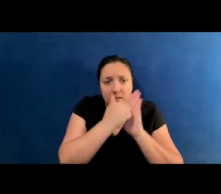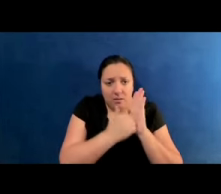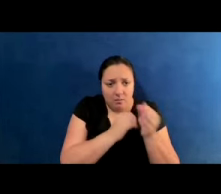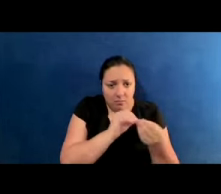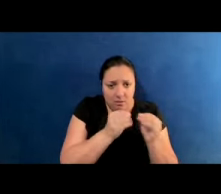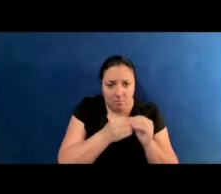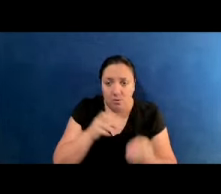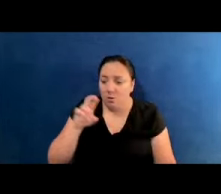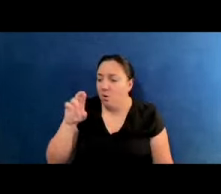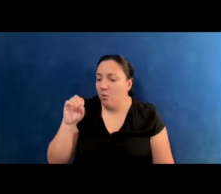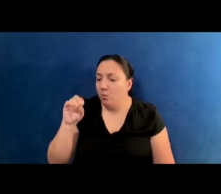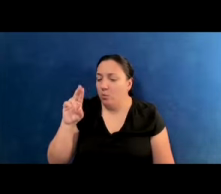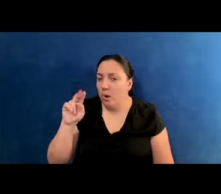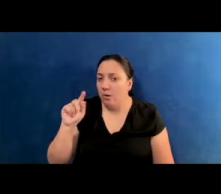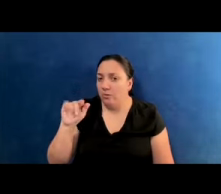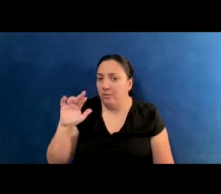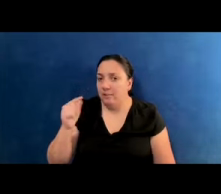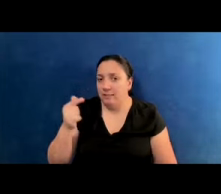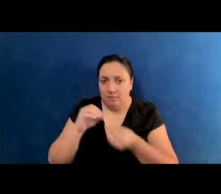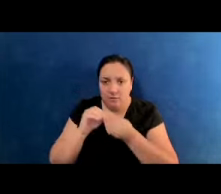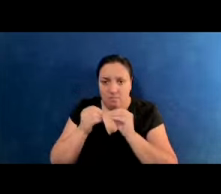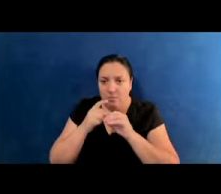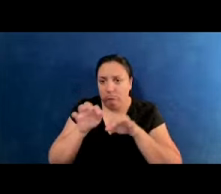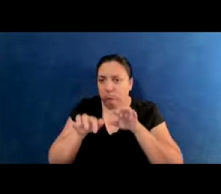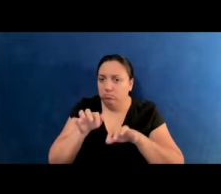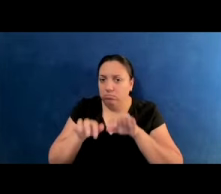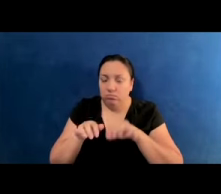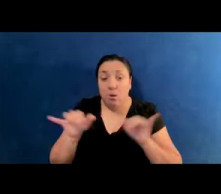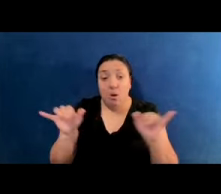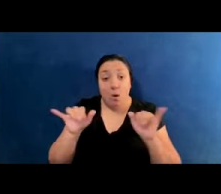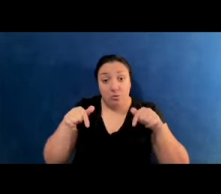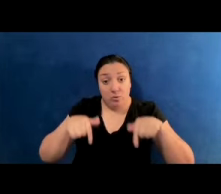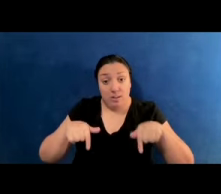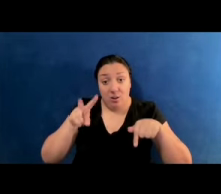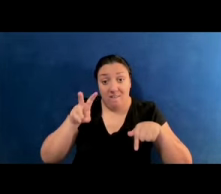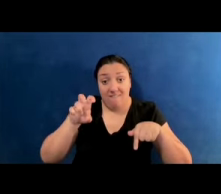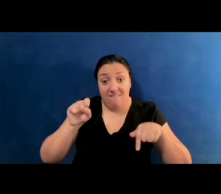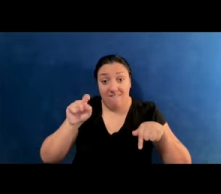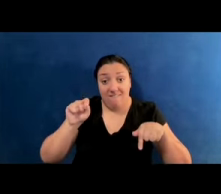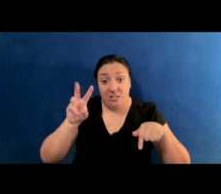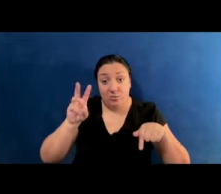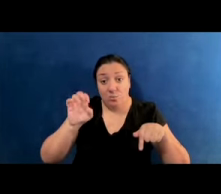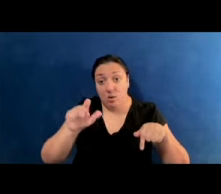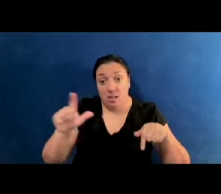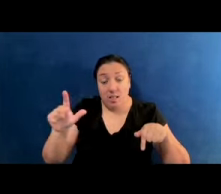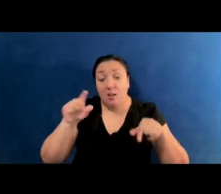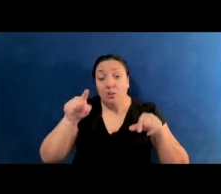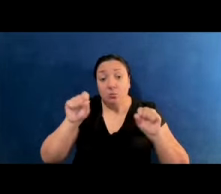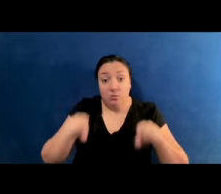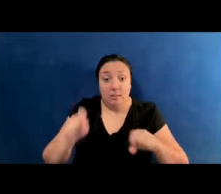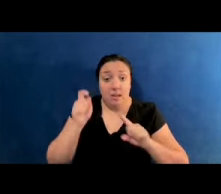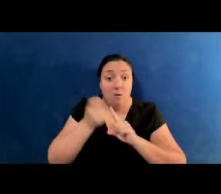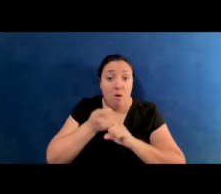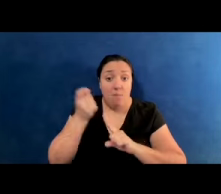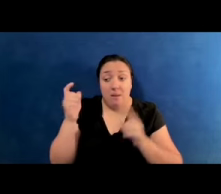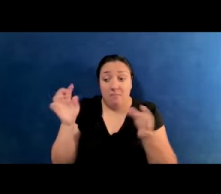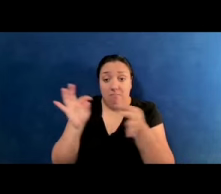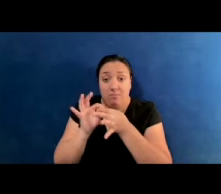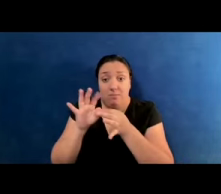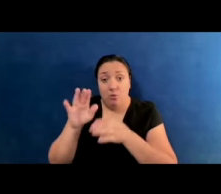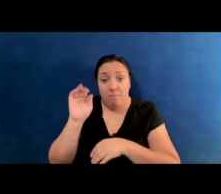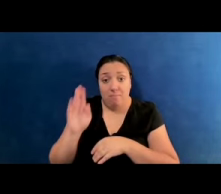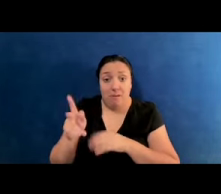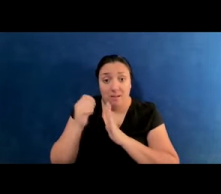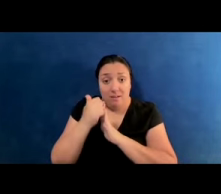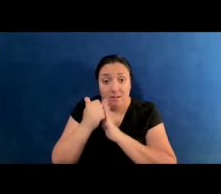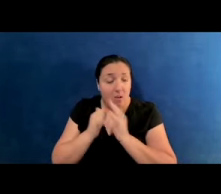information and do it that way. We also at Vestwell give you the opportunity to just automatically link your bank account